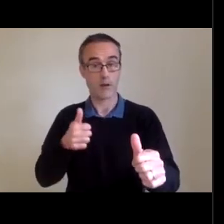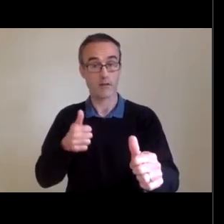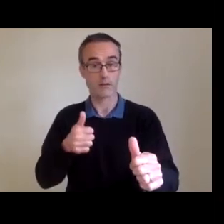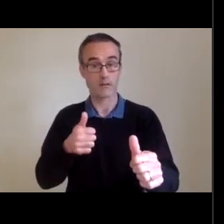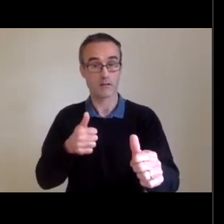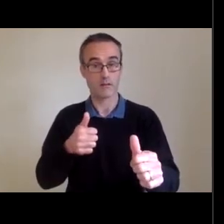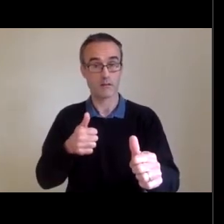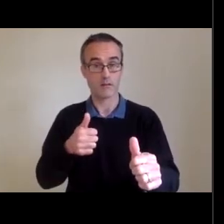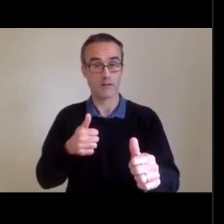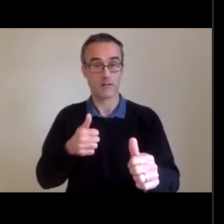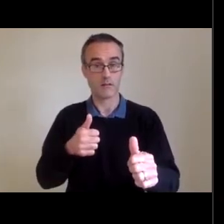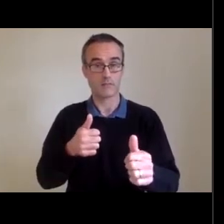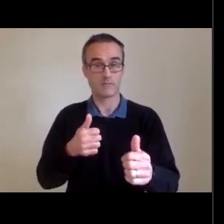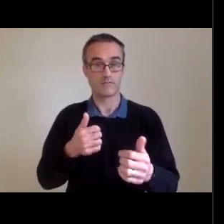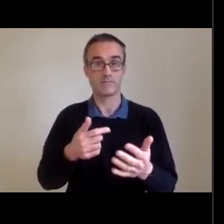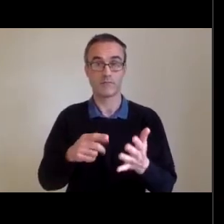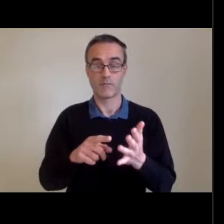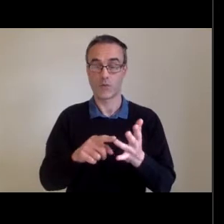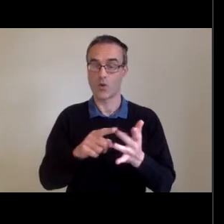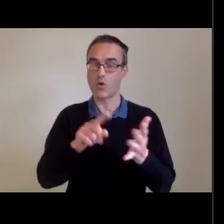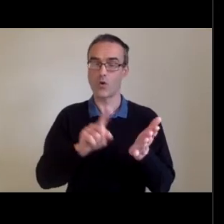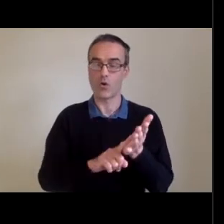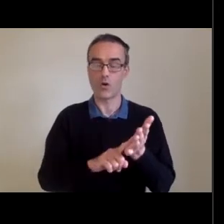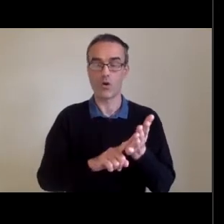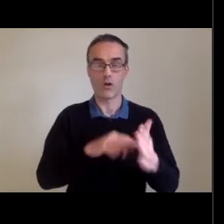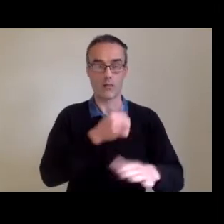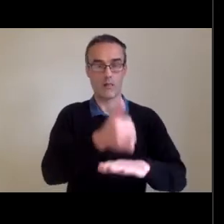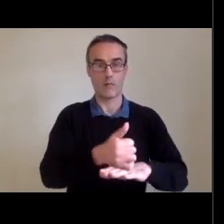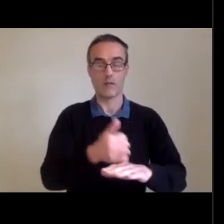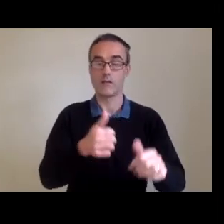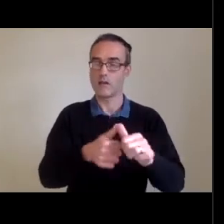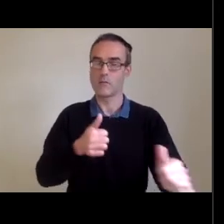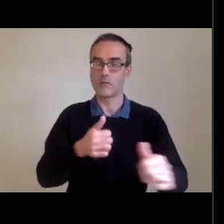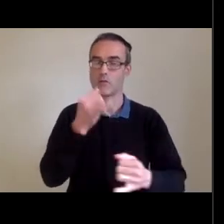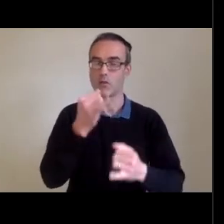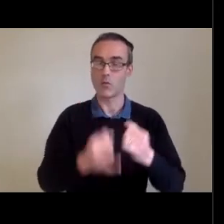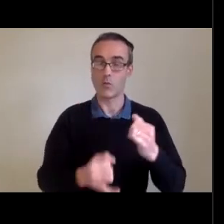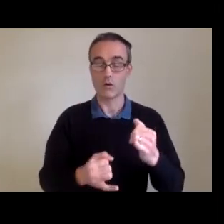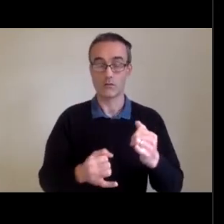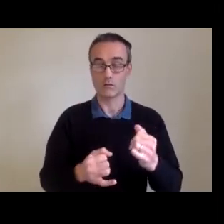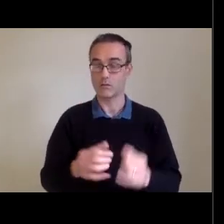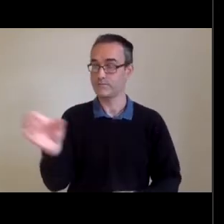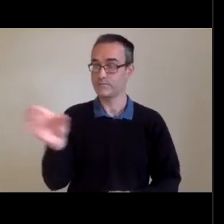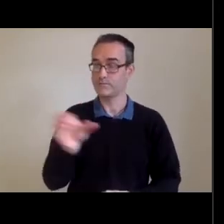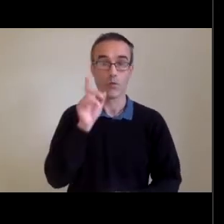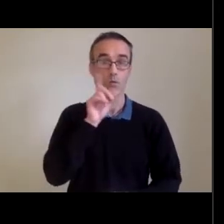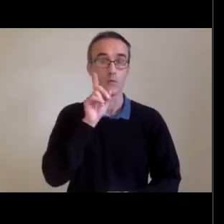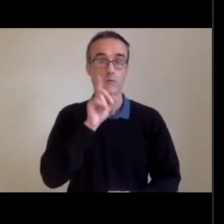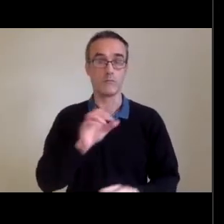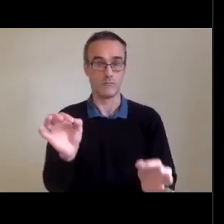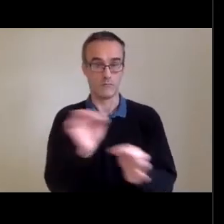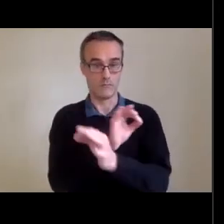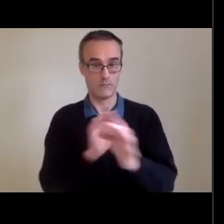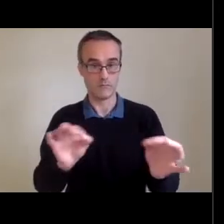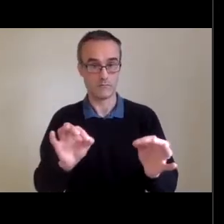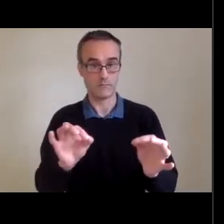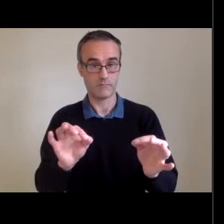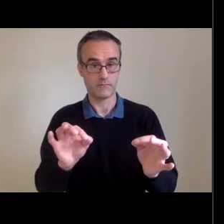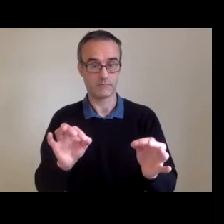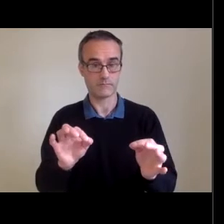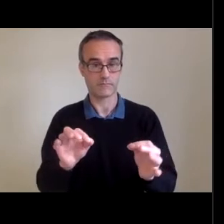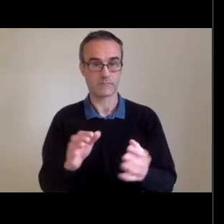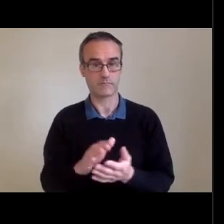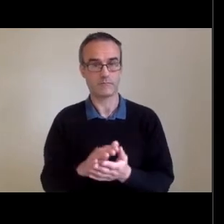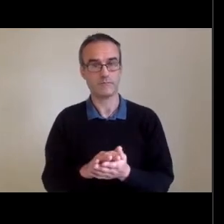the oil-based companies are worst, where you may not find some females at all. That's the implication that we have. Now,